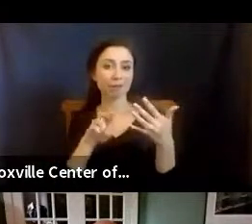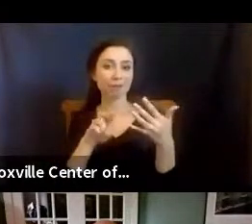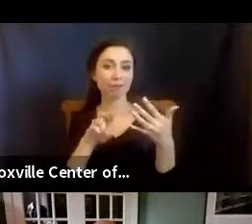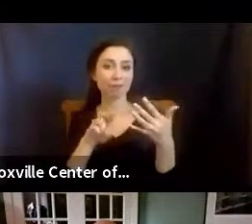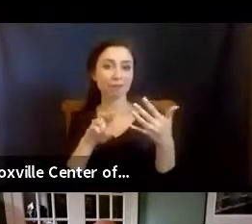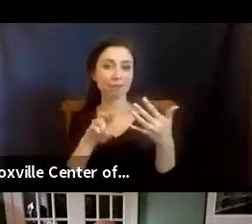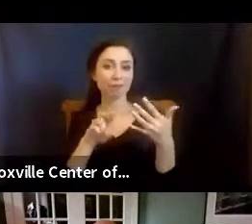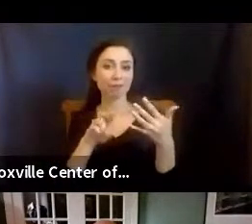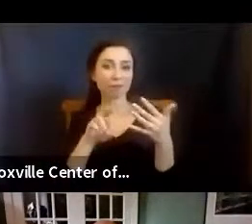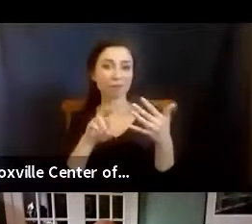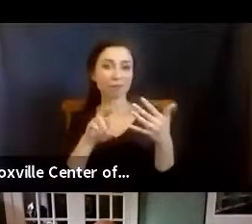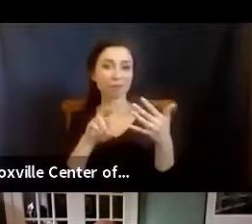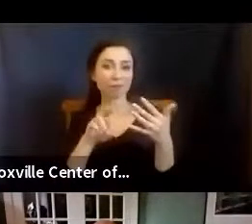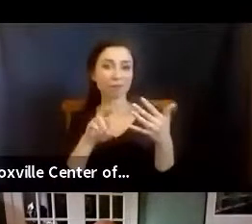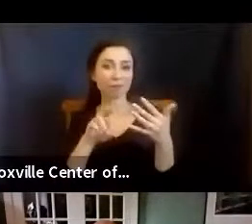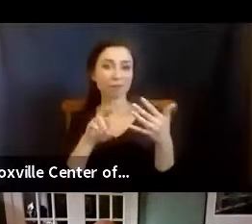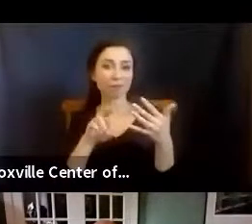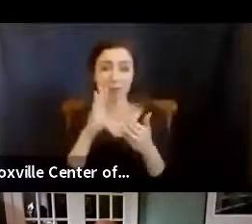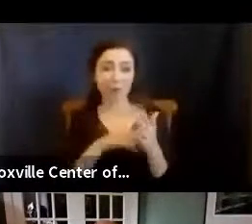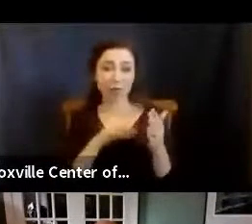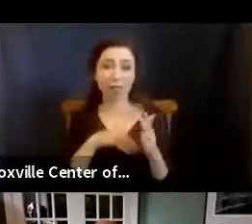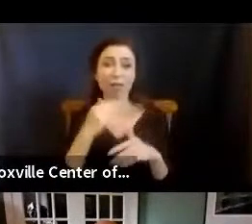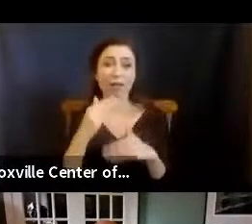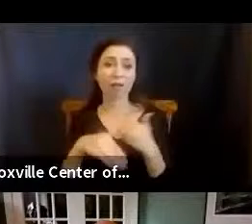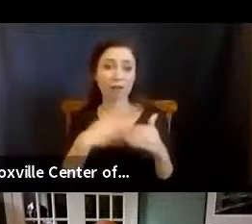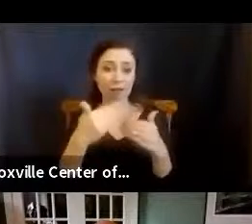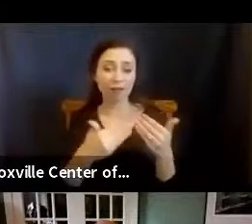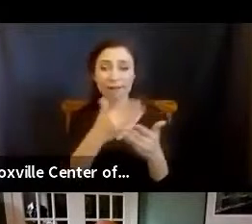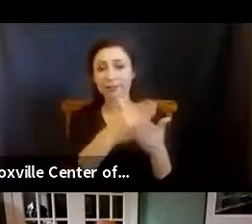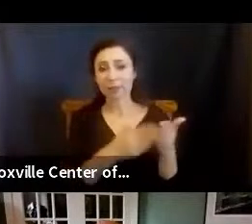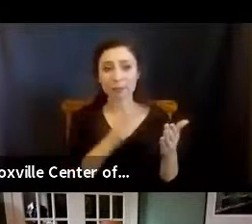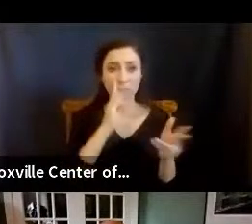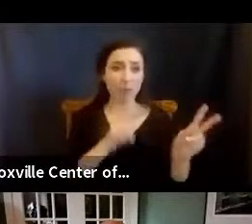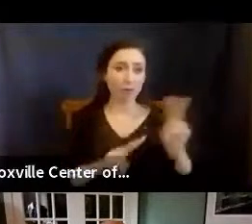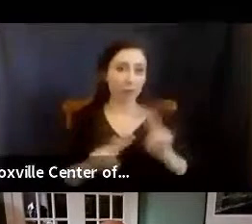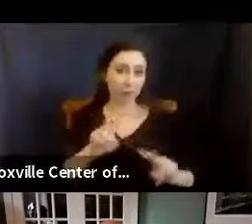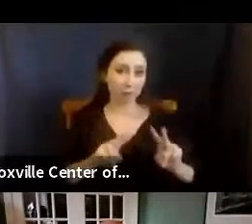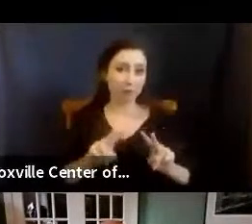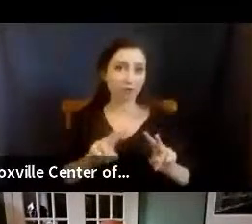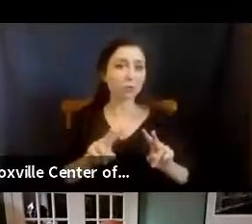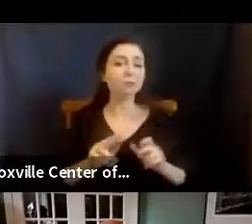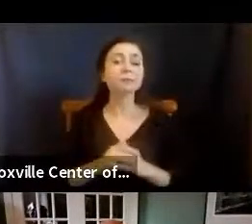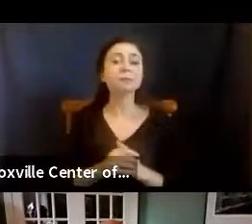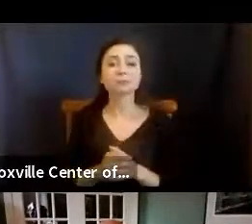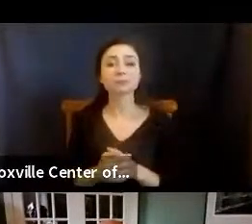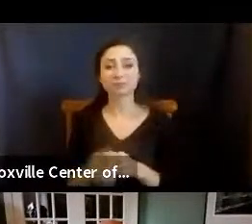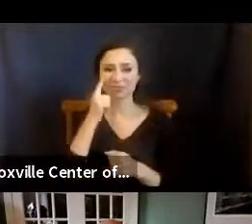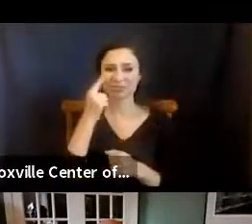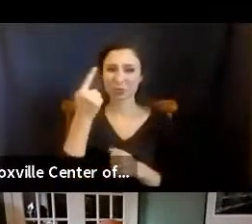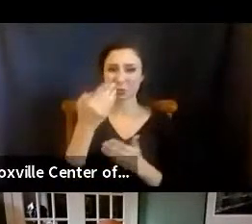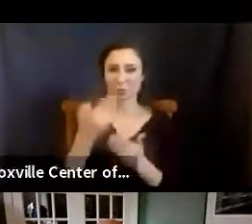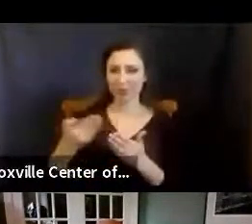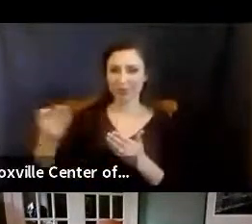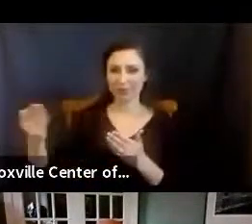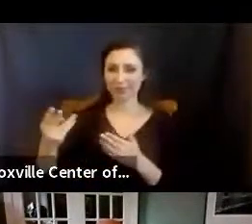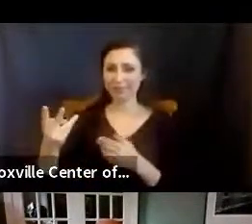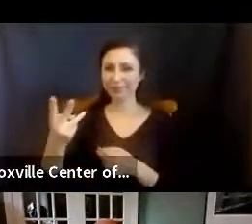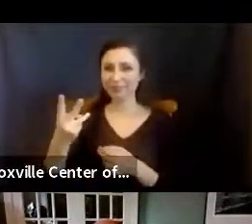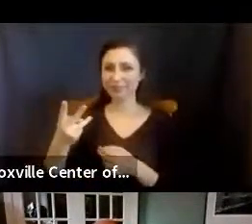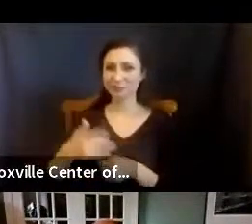that, look, we're going to learn as we go, and some of this is going to be observational, but I think one of the things that